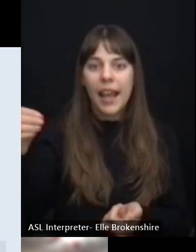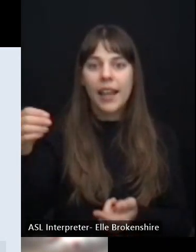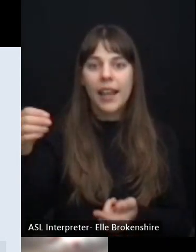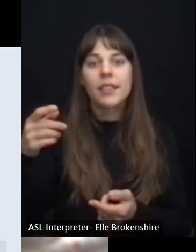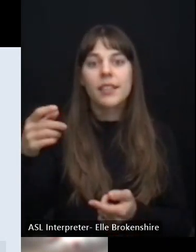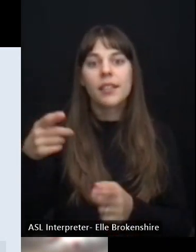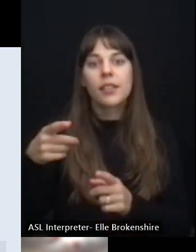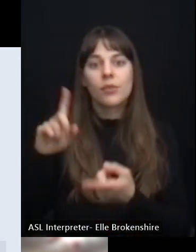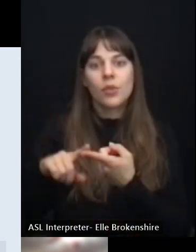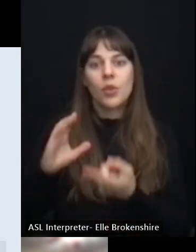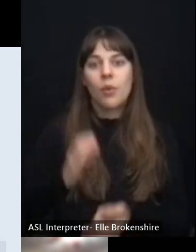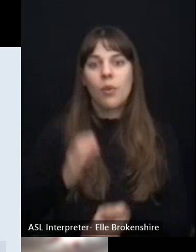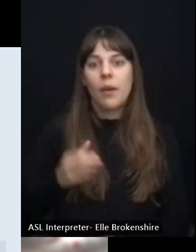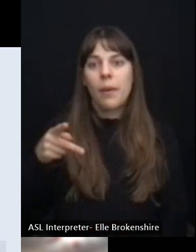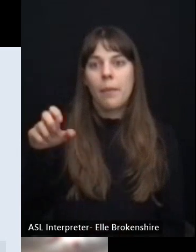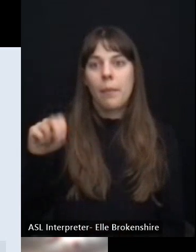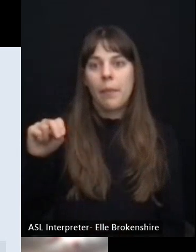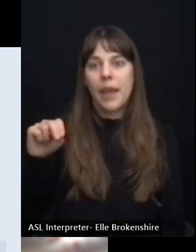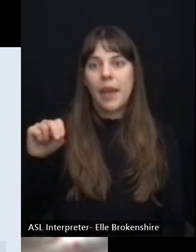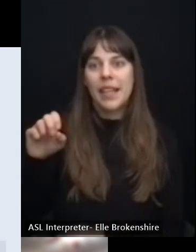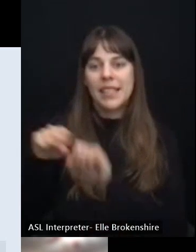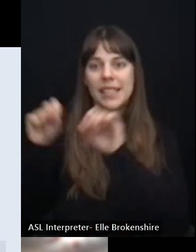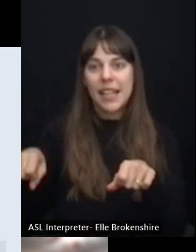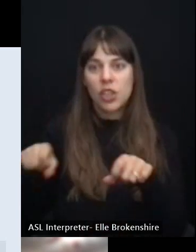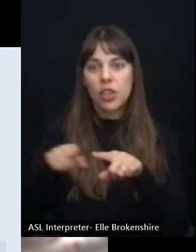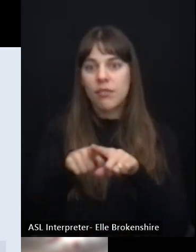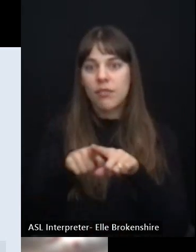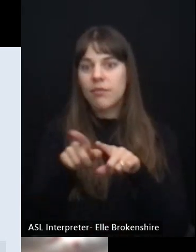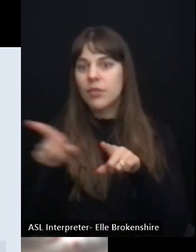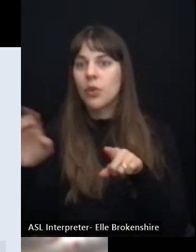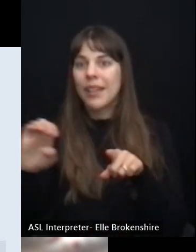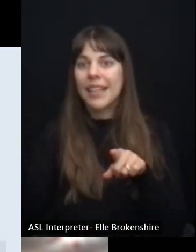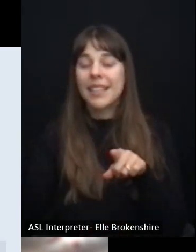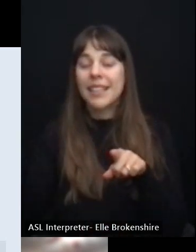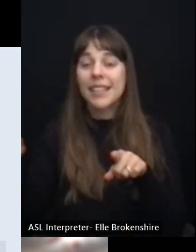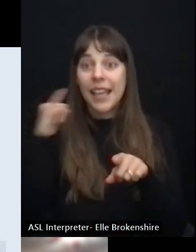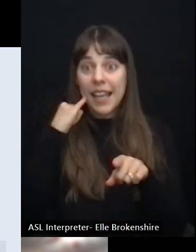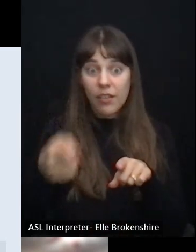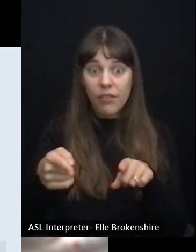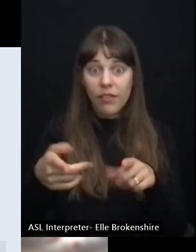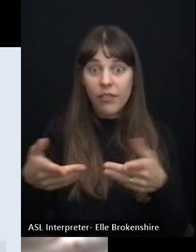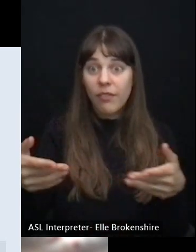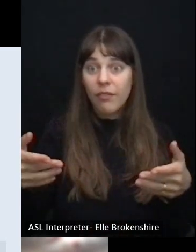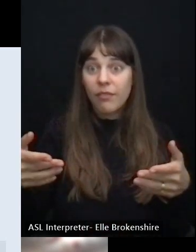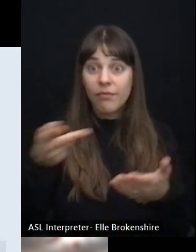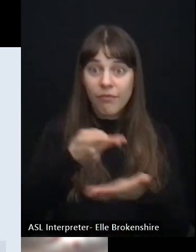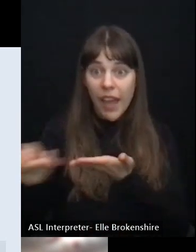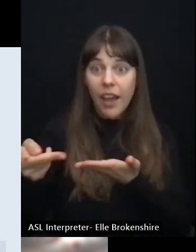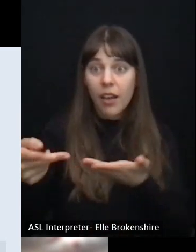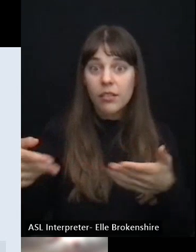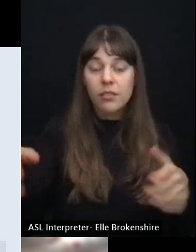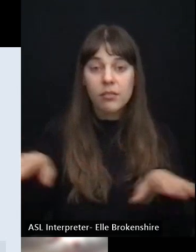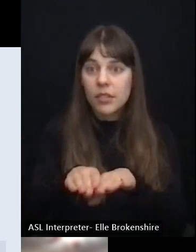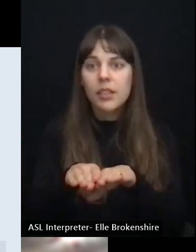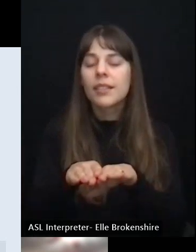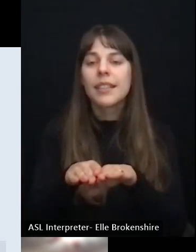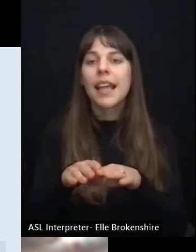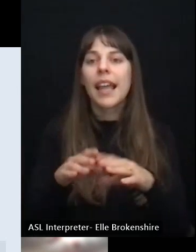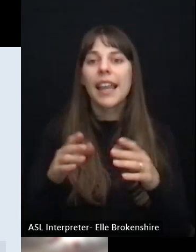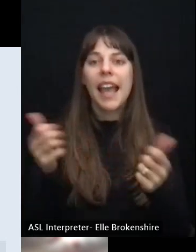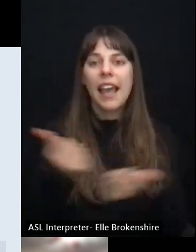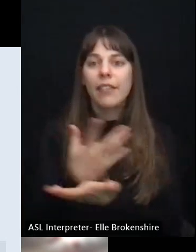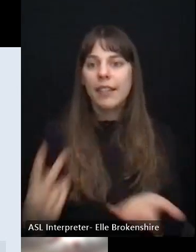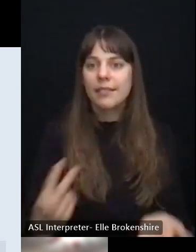Busway. And if they fail, nothing moves. So as mentioned, they are critical, and we want to attack those first, get